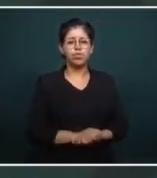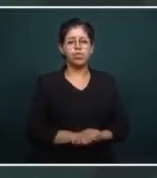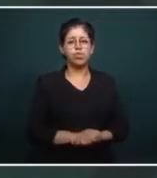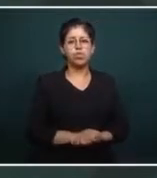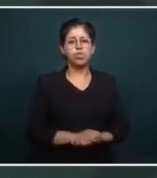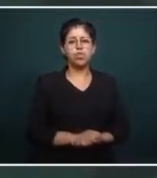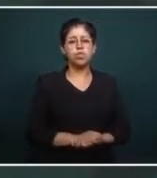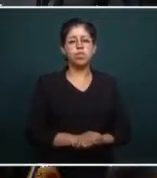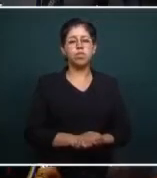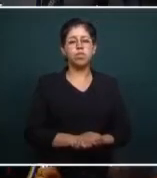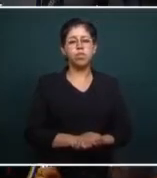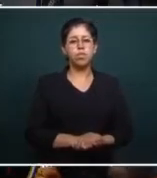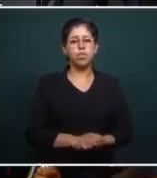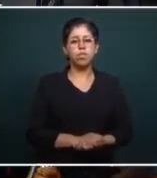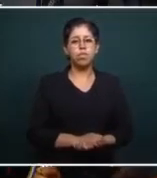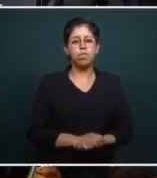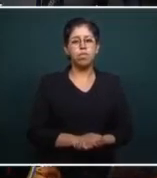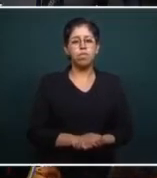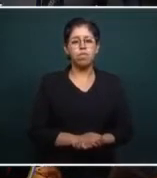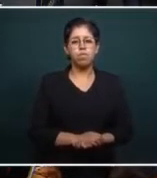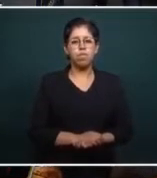the necessary